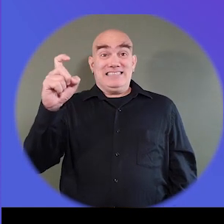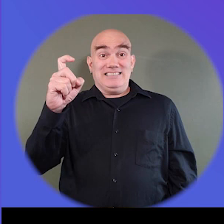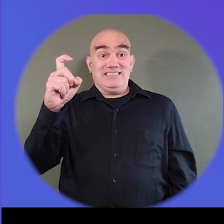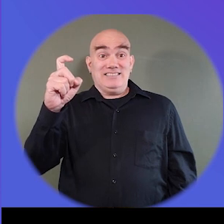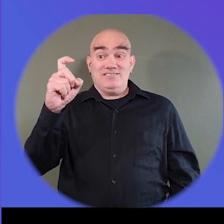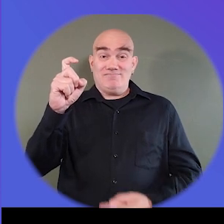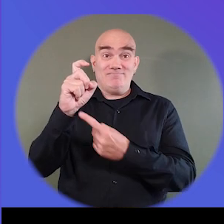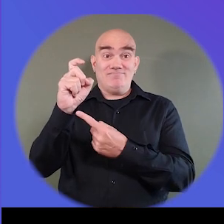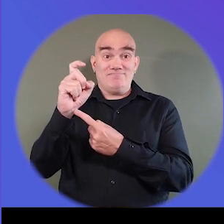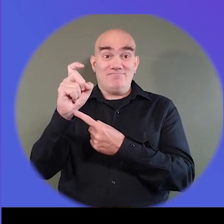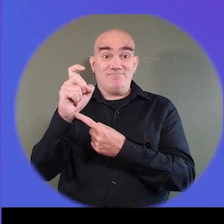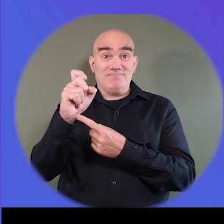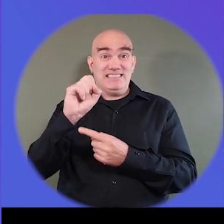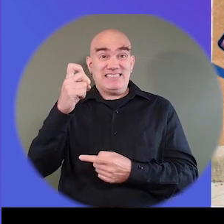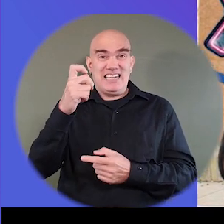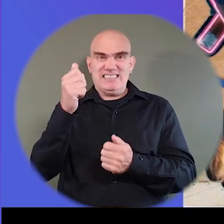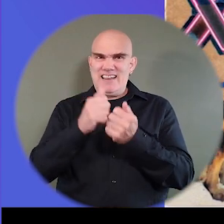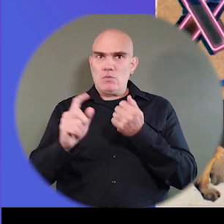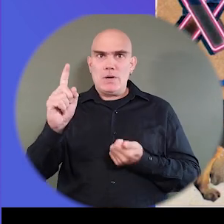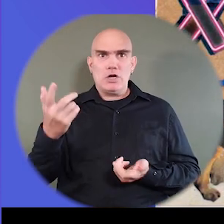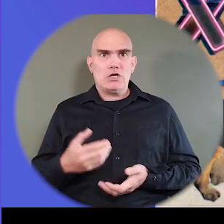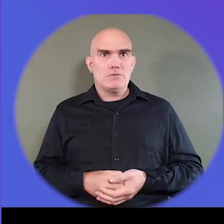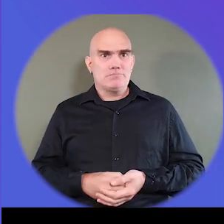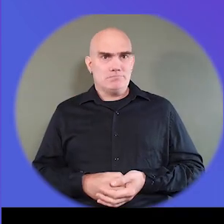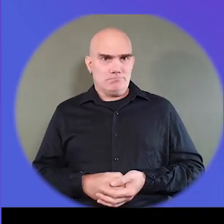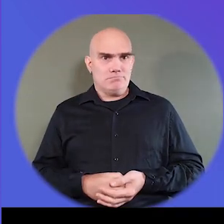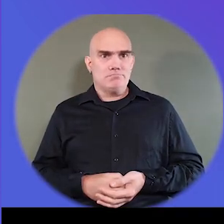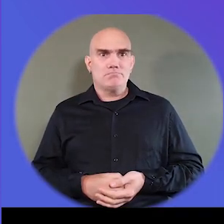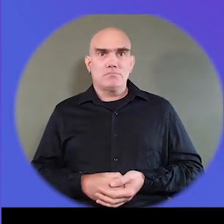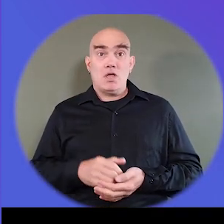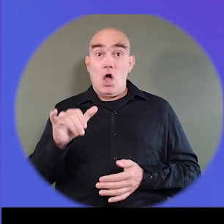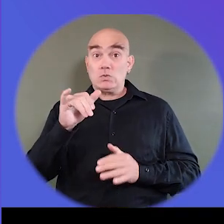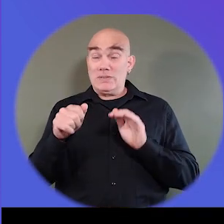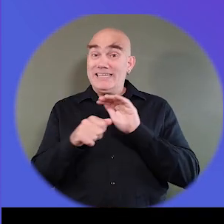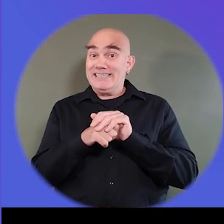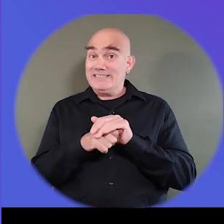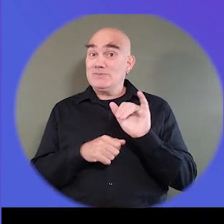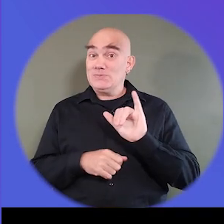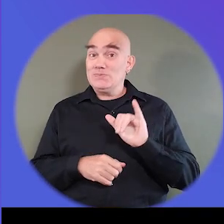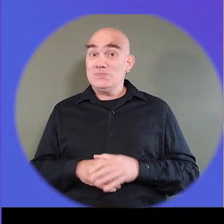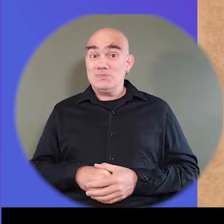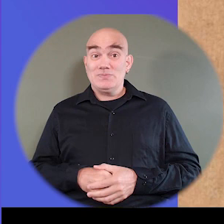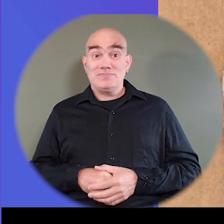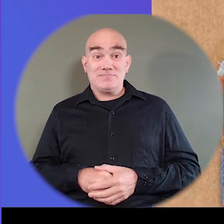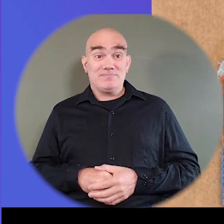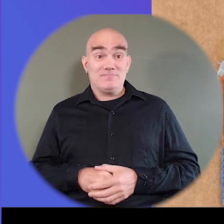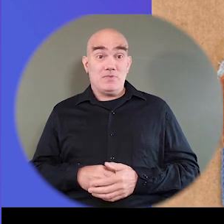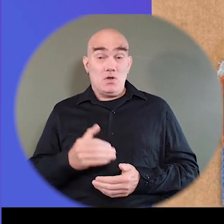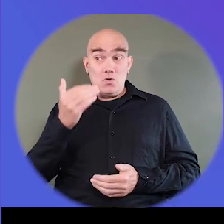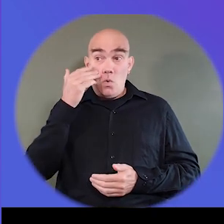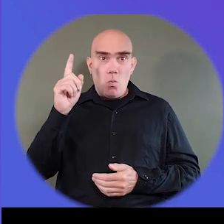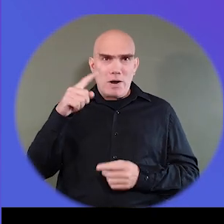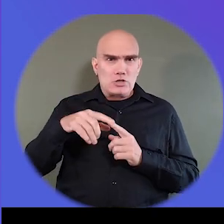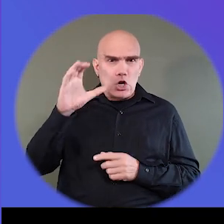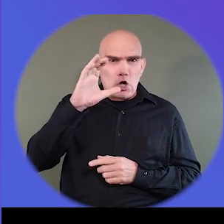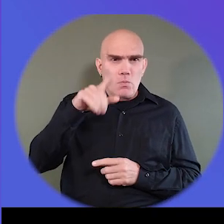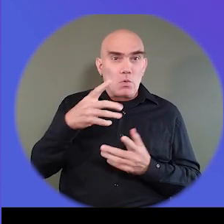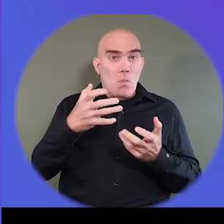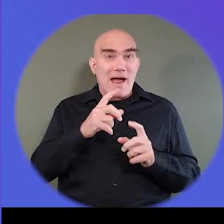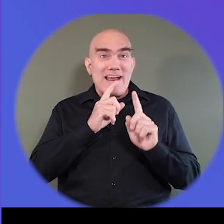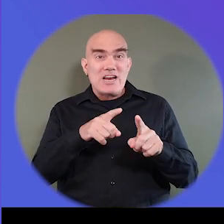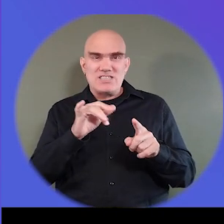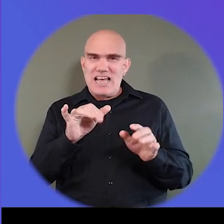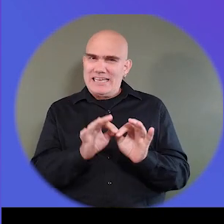SEX. Sex is everywhere. It is also hidden. Knowing where to look